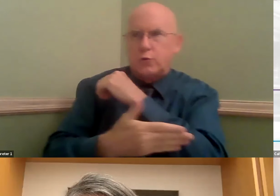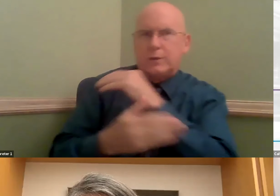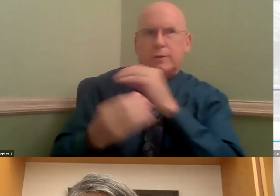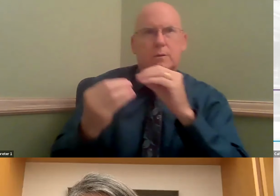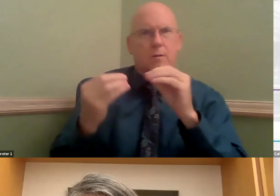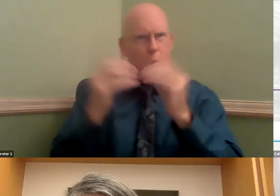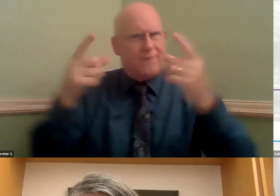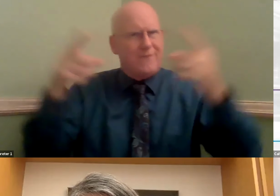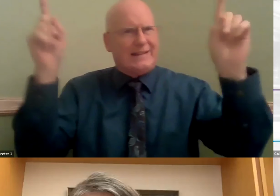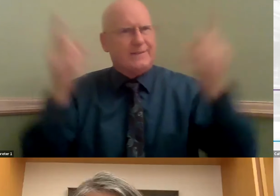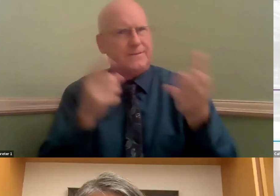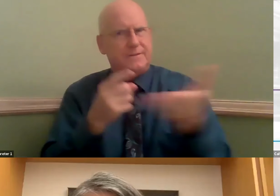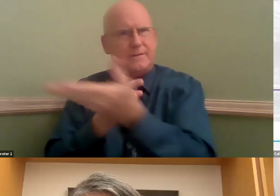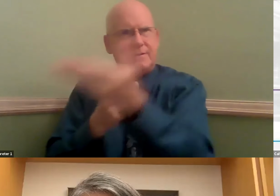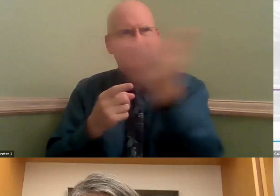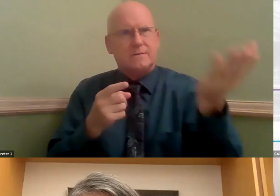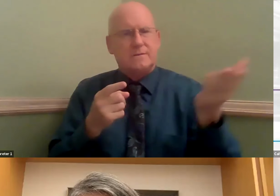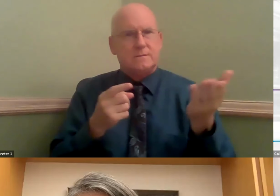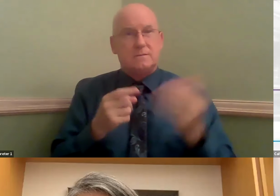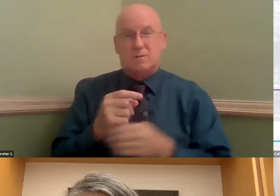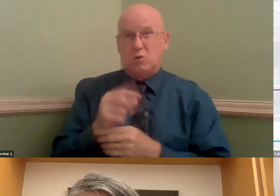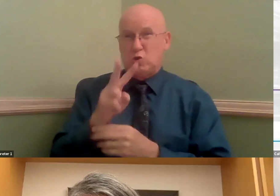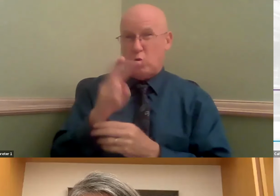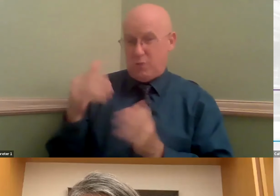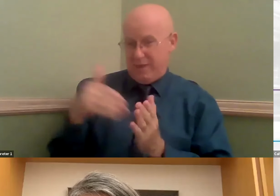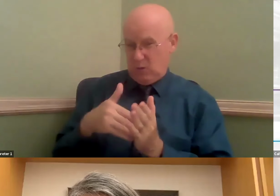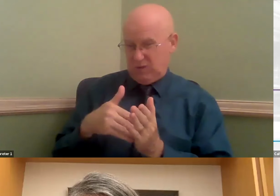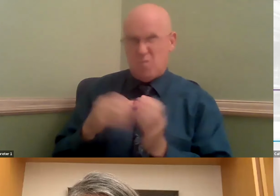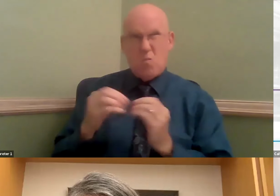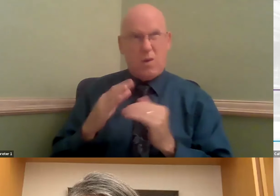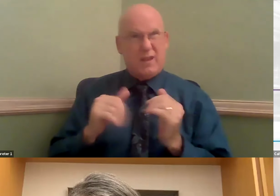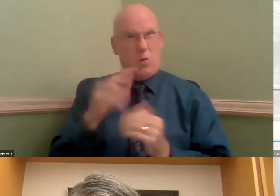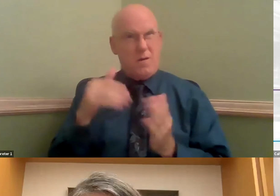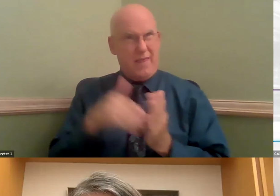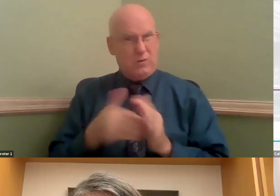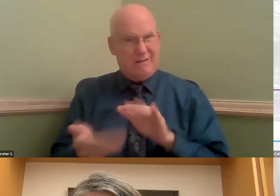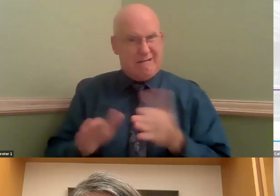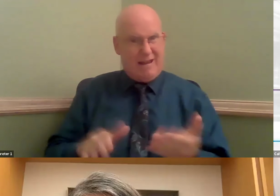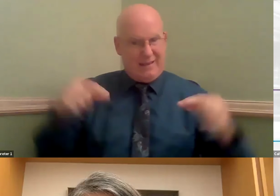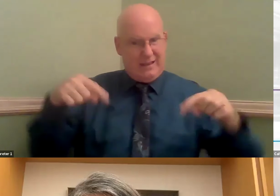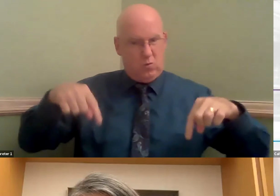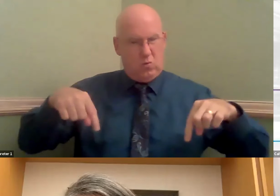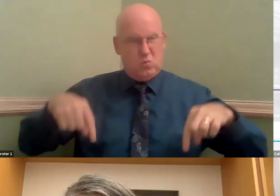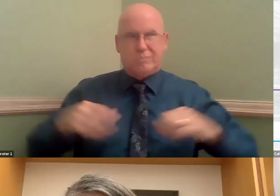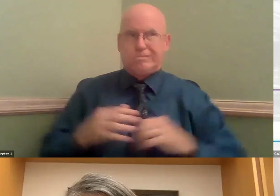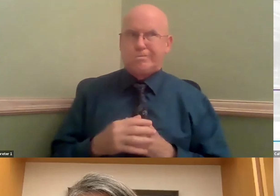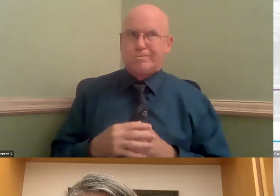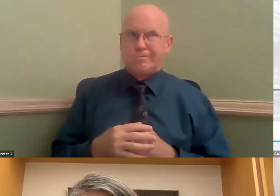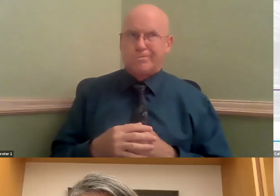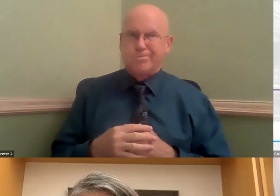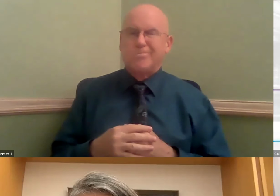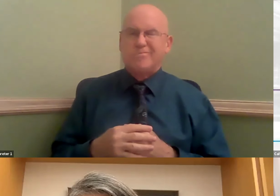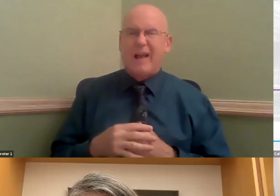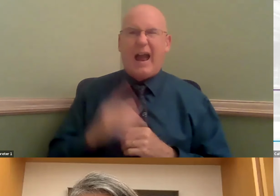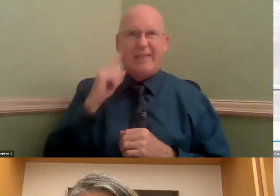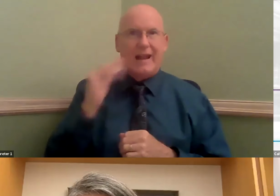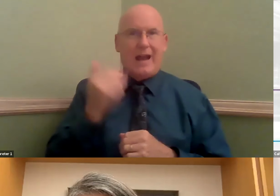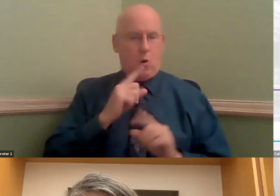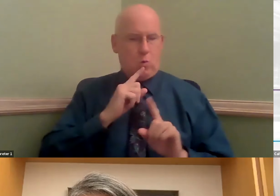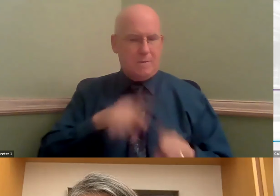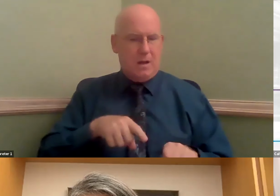in this country as well. And 200,000 plus deaths later in this country, I think we can say that our response